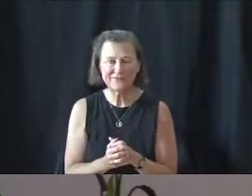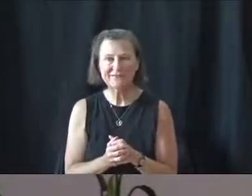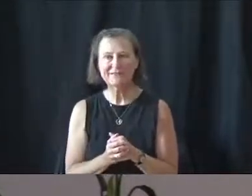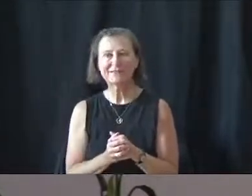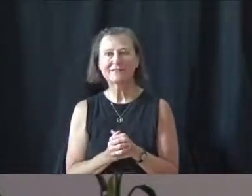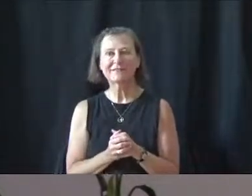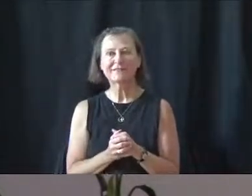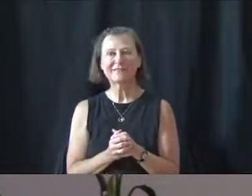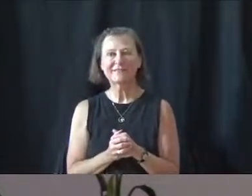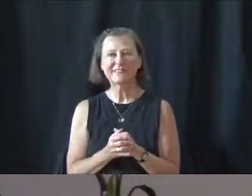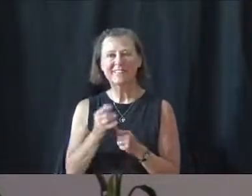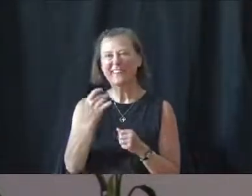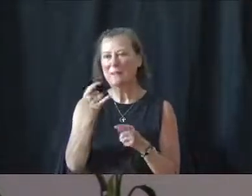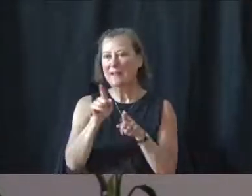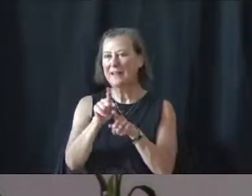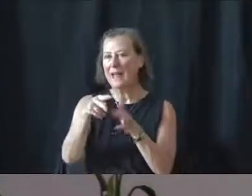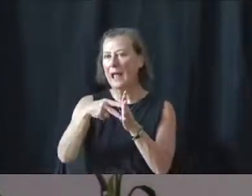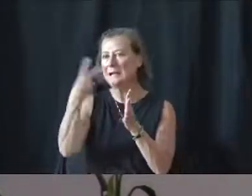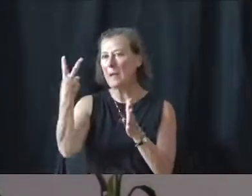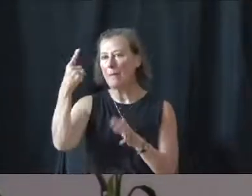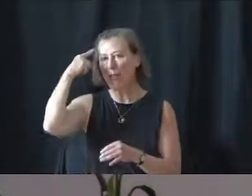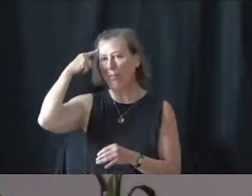A kind of doublethink.